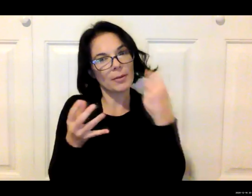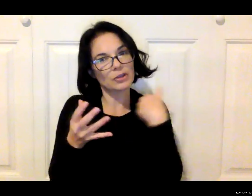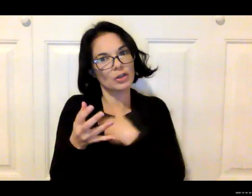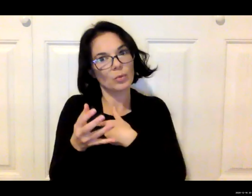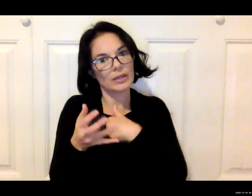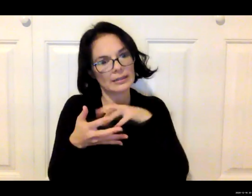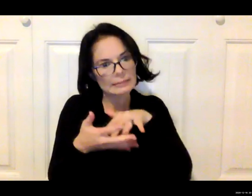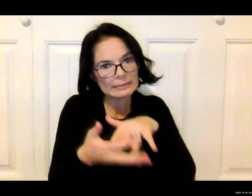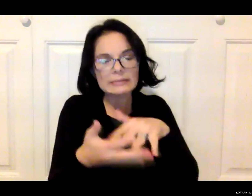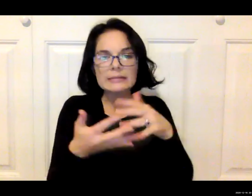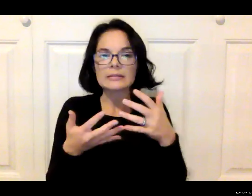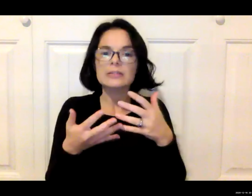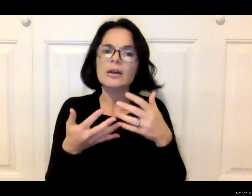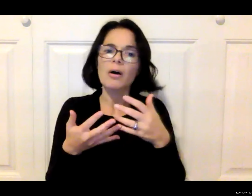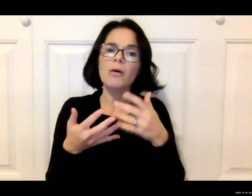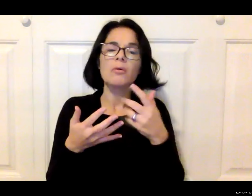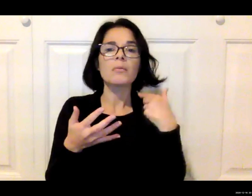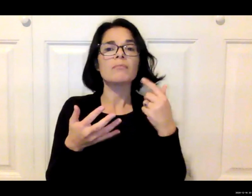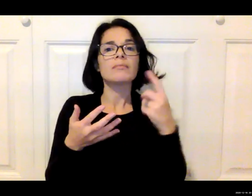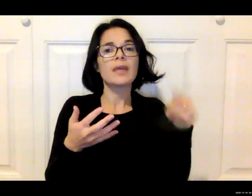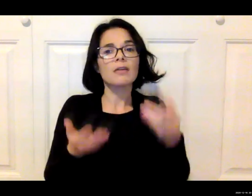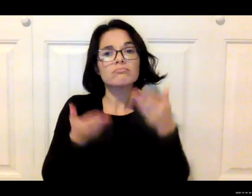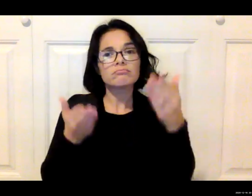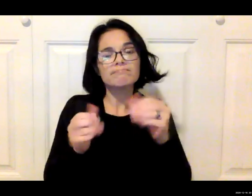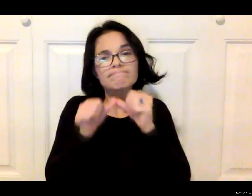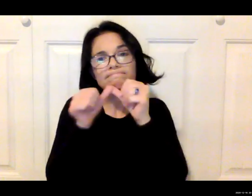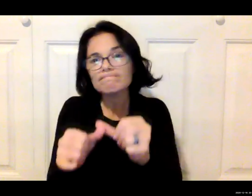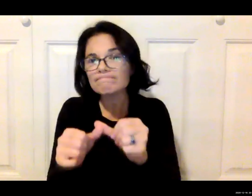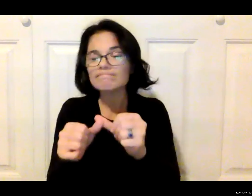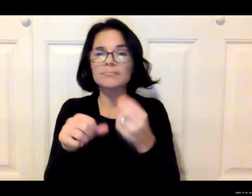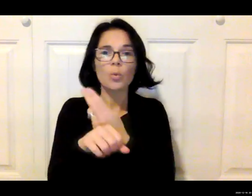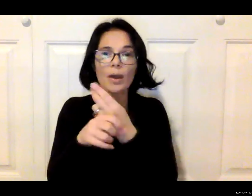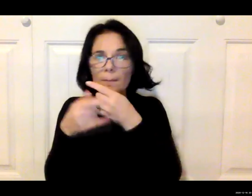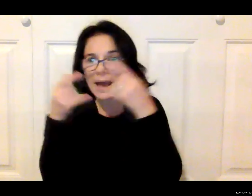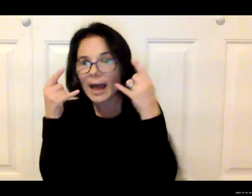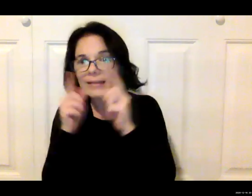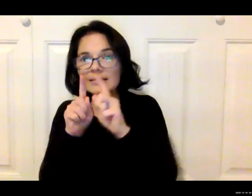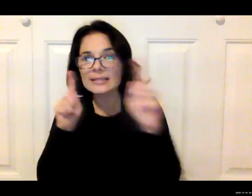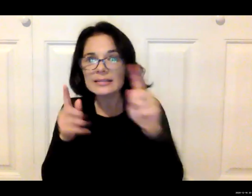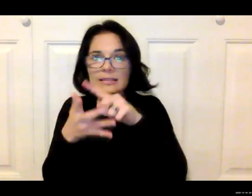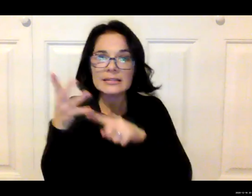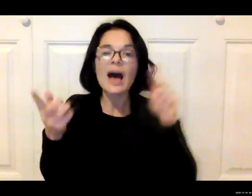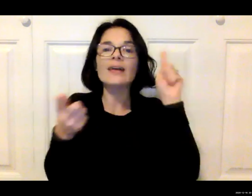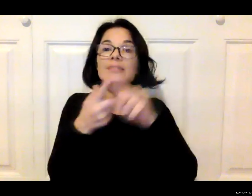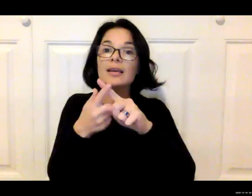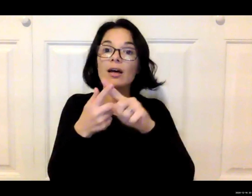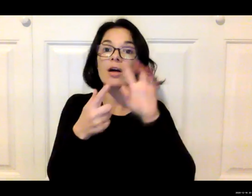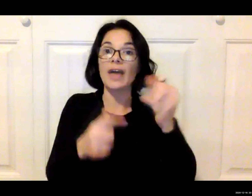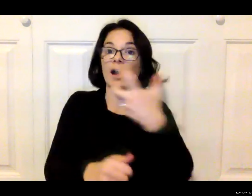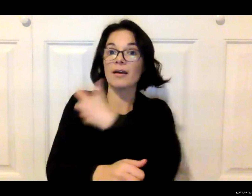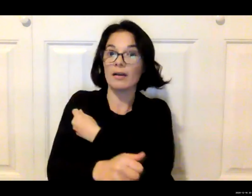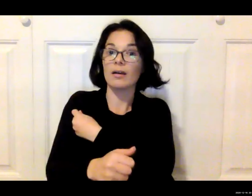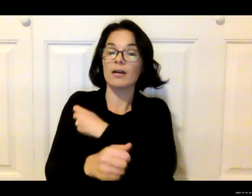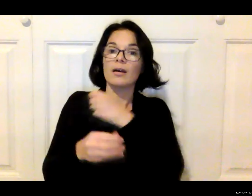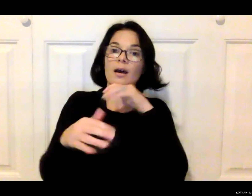the guidelines, wearing masks, keeping a distance until everyone has gotten the vaccine and has reached,